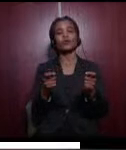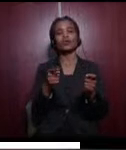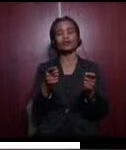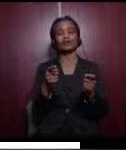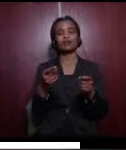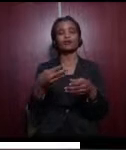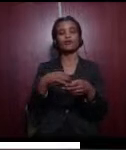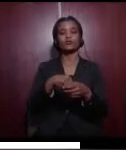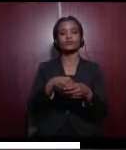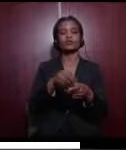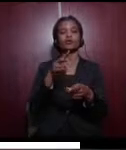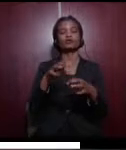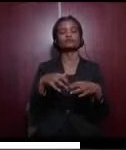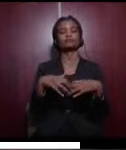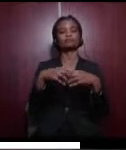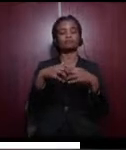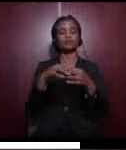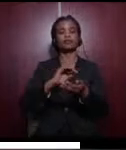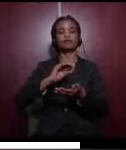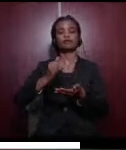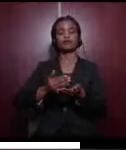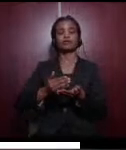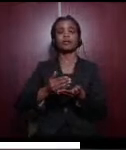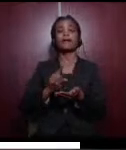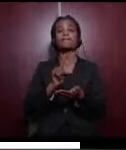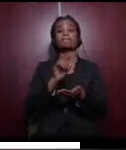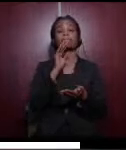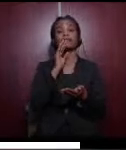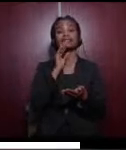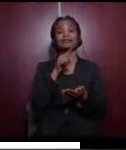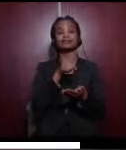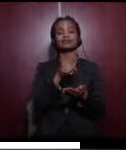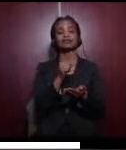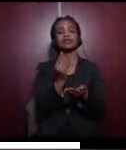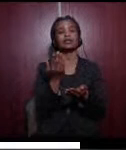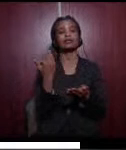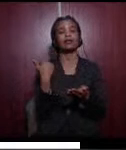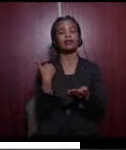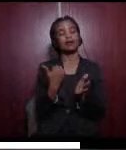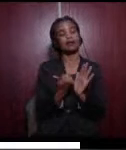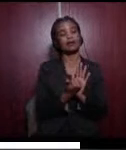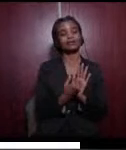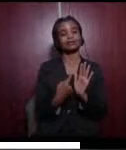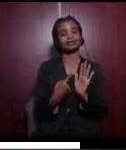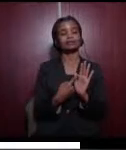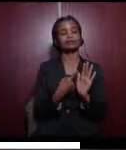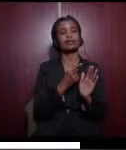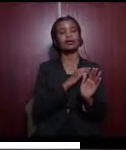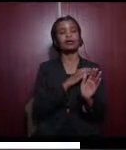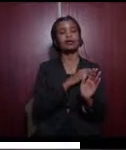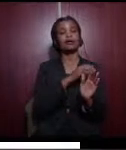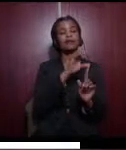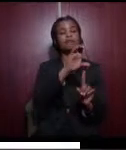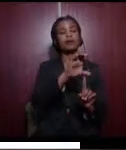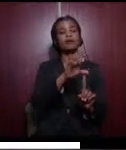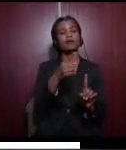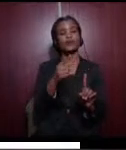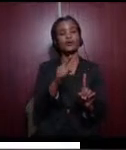set up the following funds. So basically, the Fundraising Act was empowering these